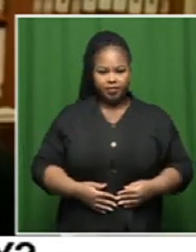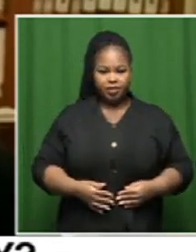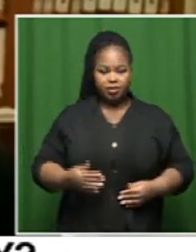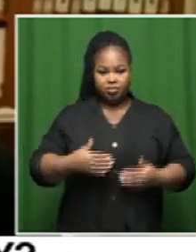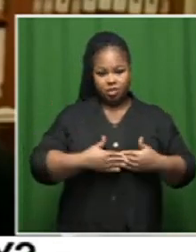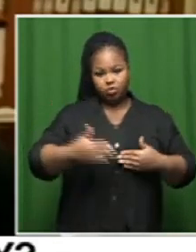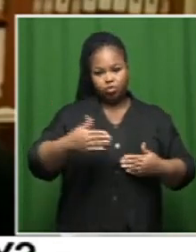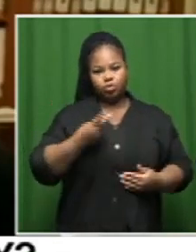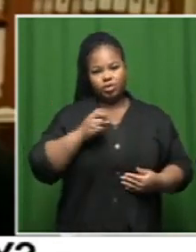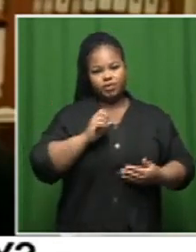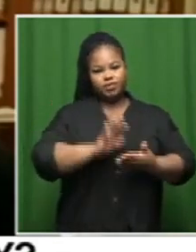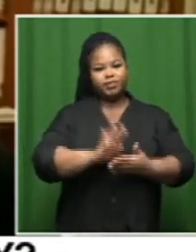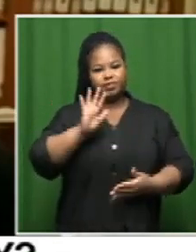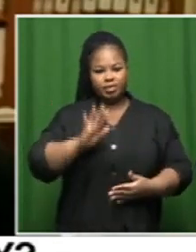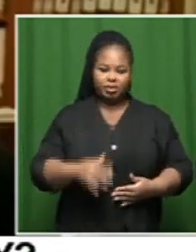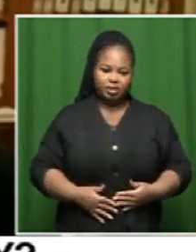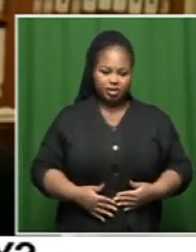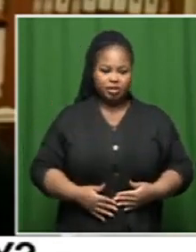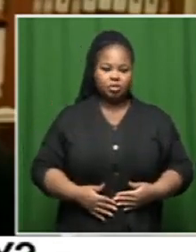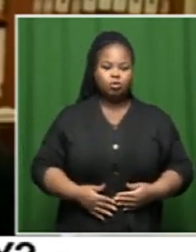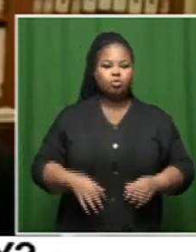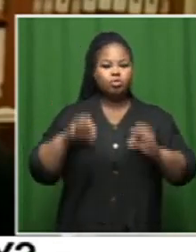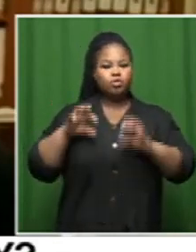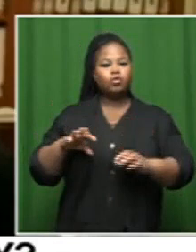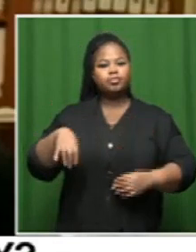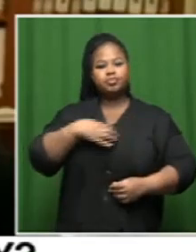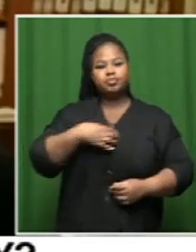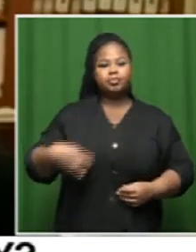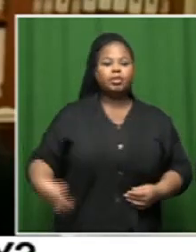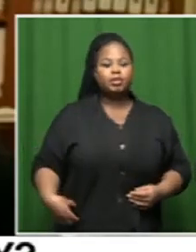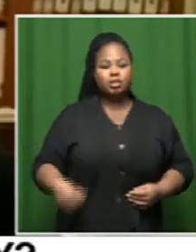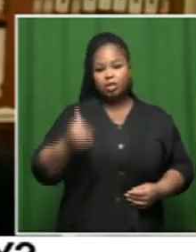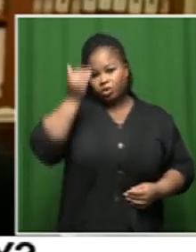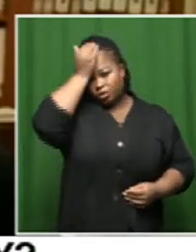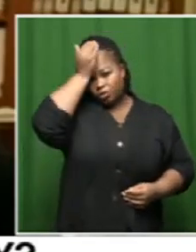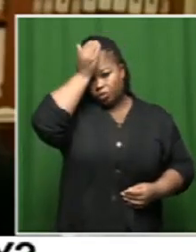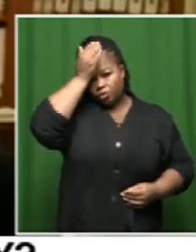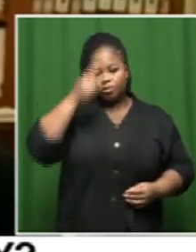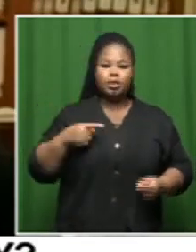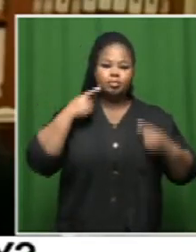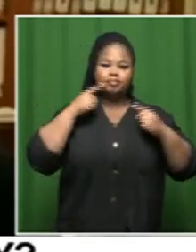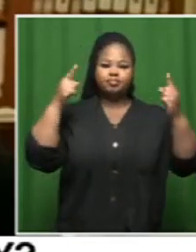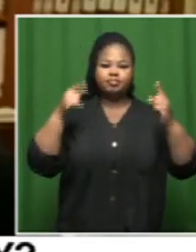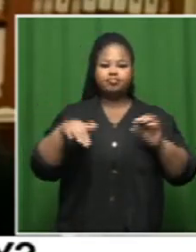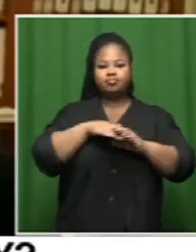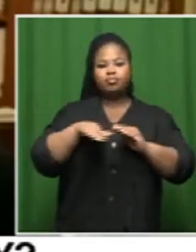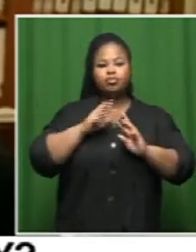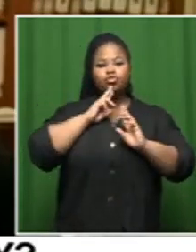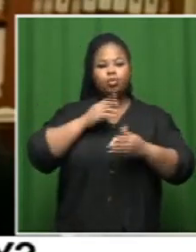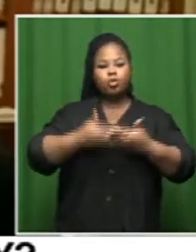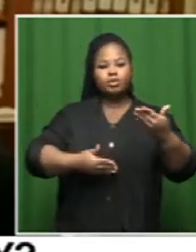through to 2015, when they had to litigate to force President Zuma to release the Commission's report, the families didn't